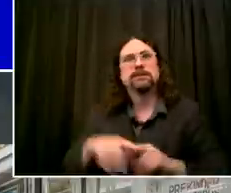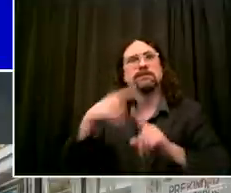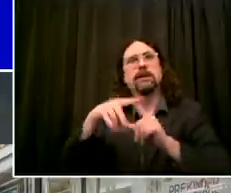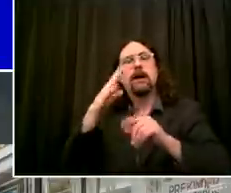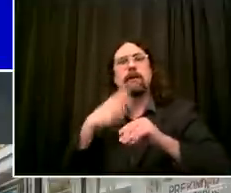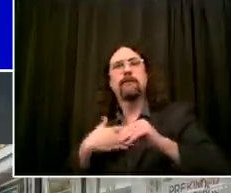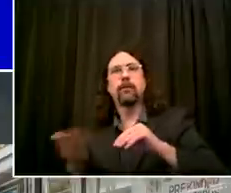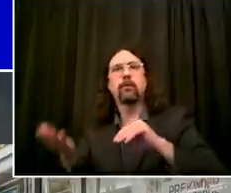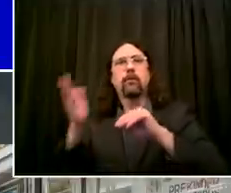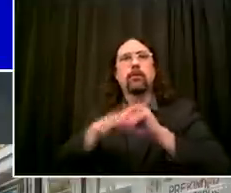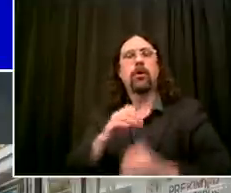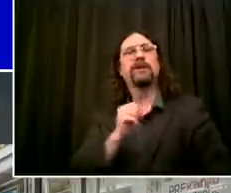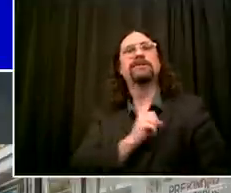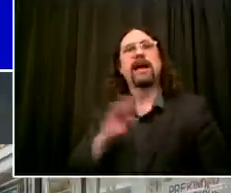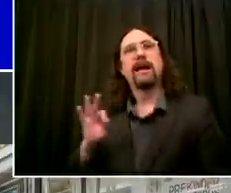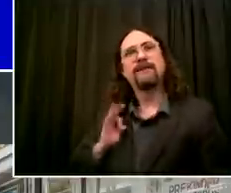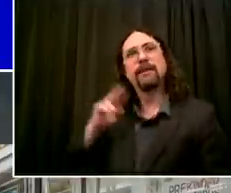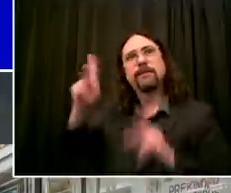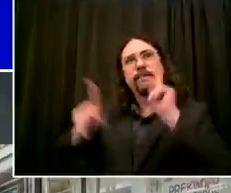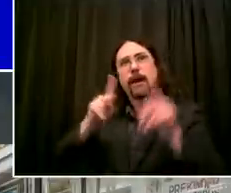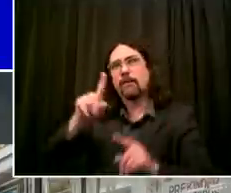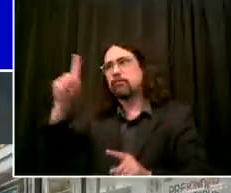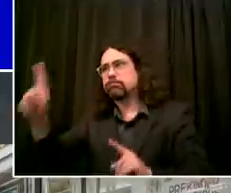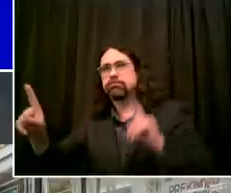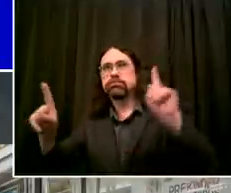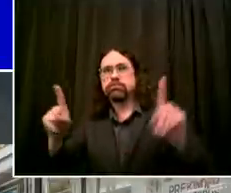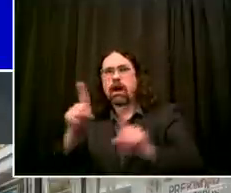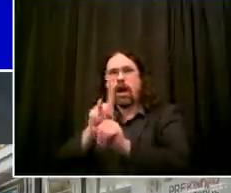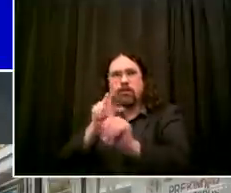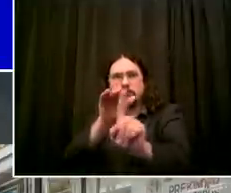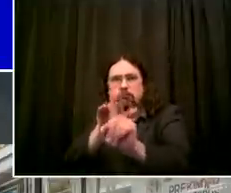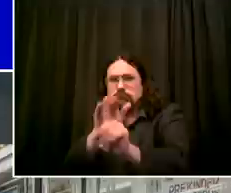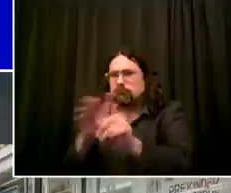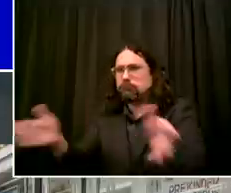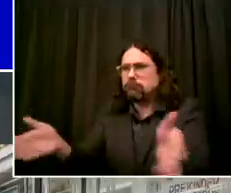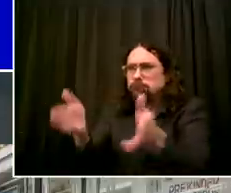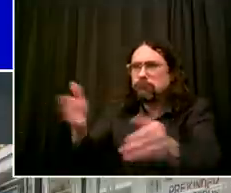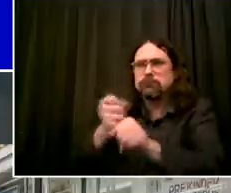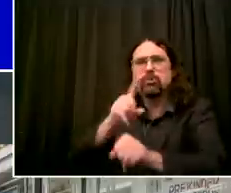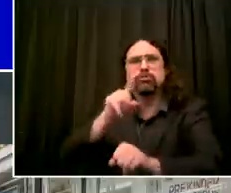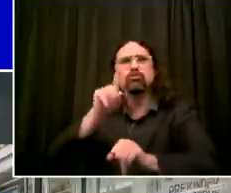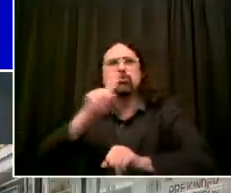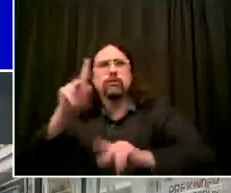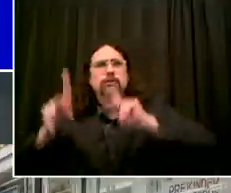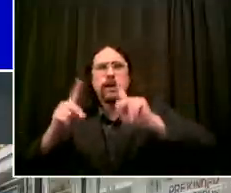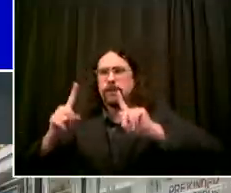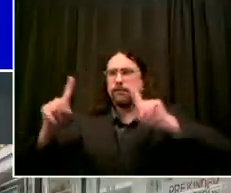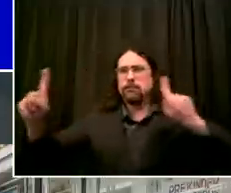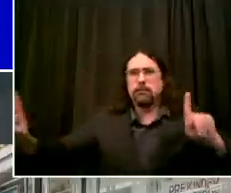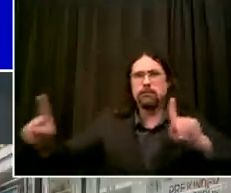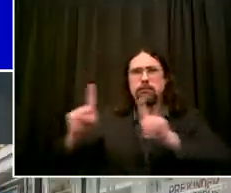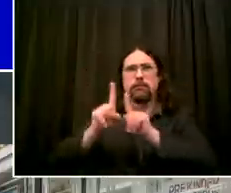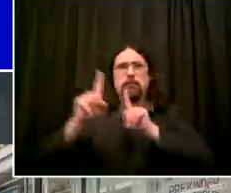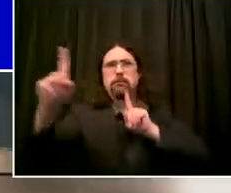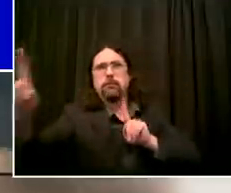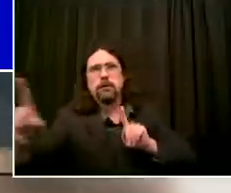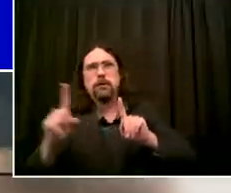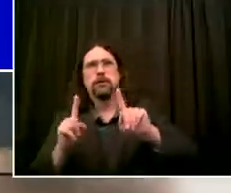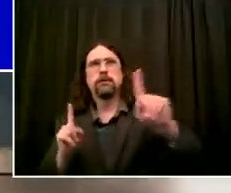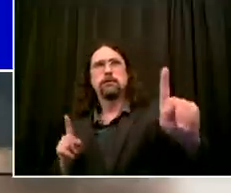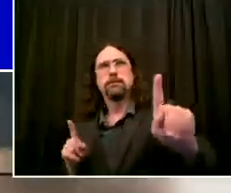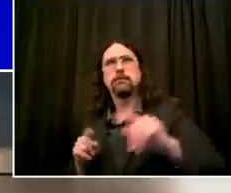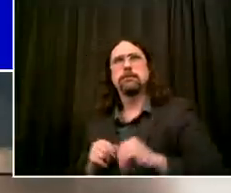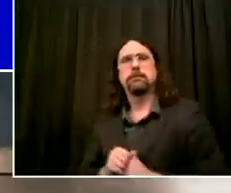want to work with the MTA to get this done. So here's some things that I'm proposing I want to see the MTA take the next steps on. I want to see that everywhere you